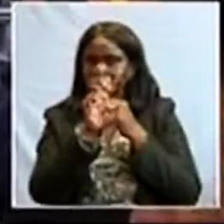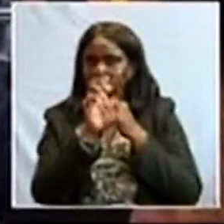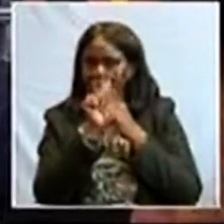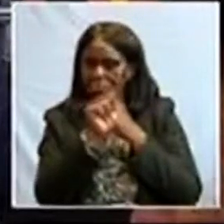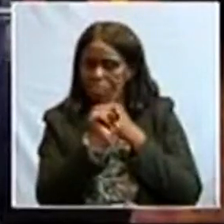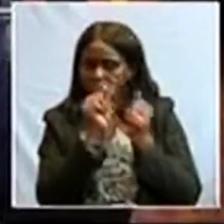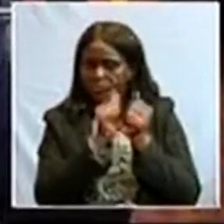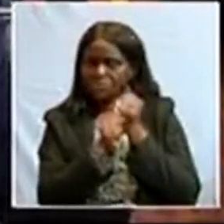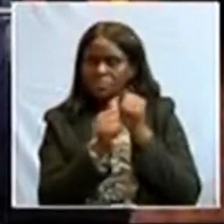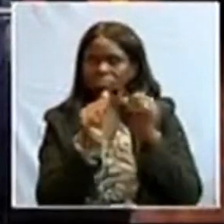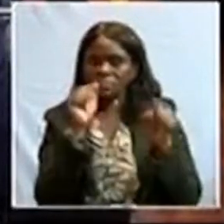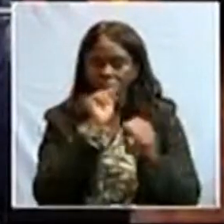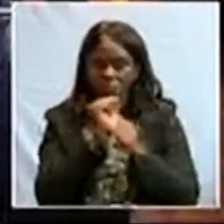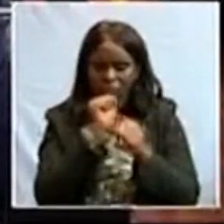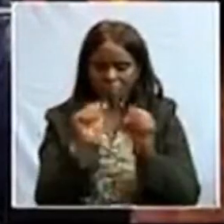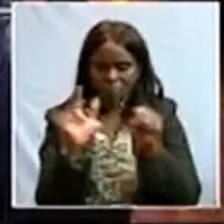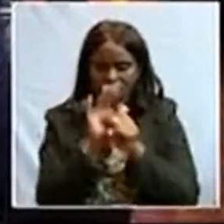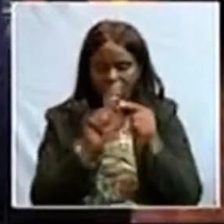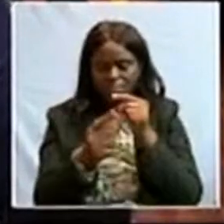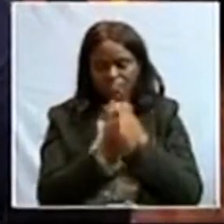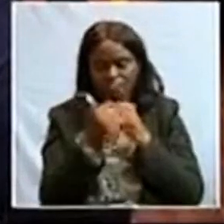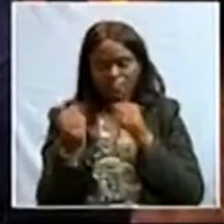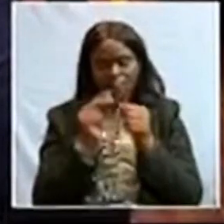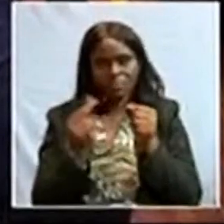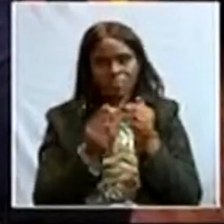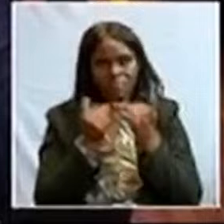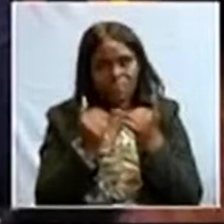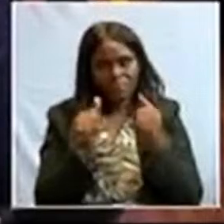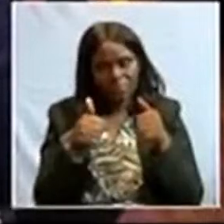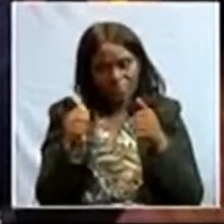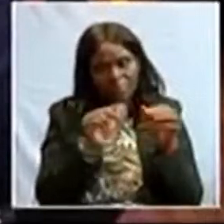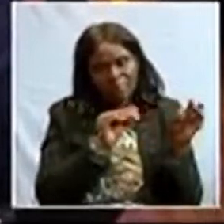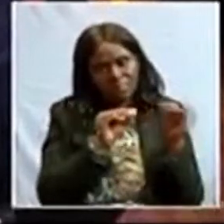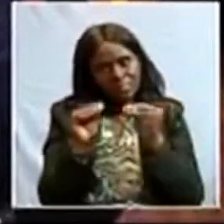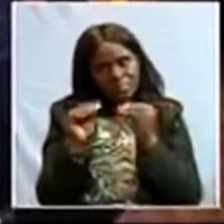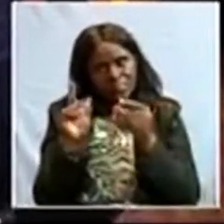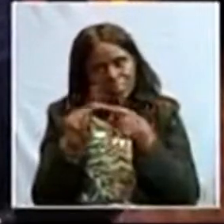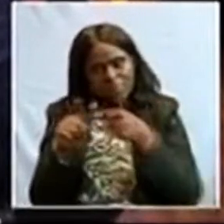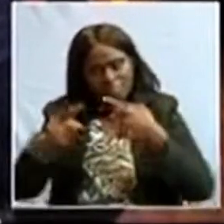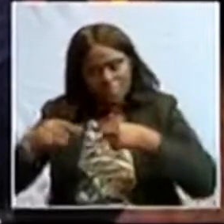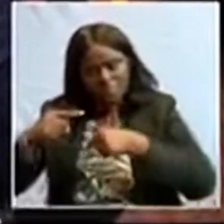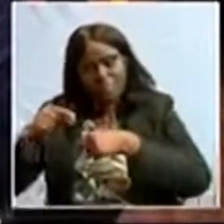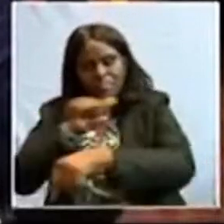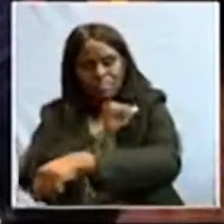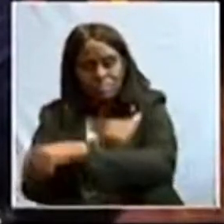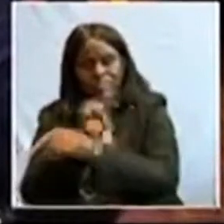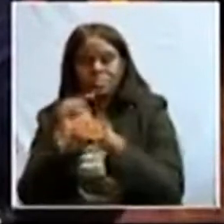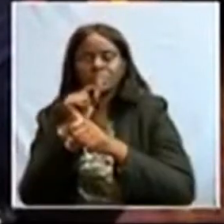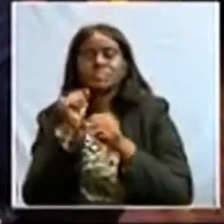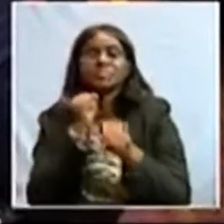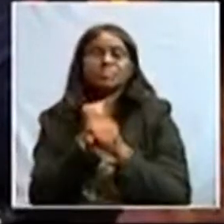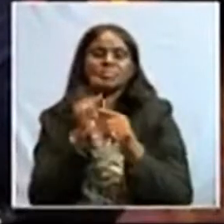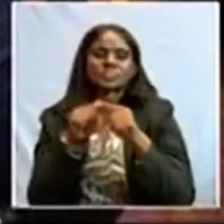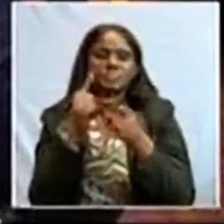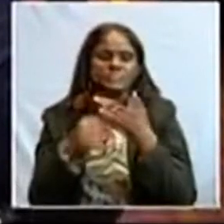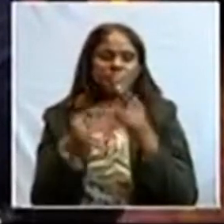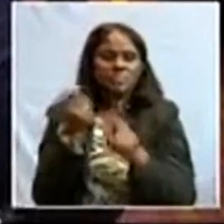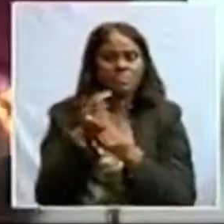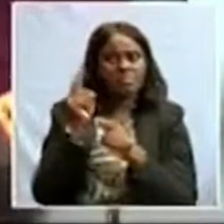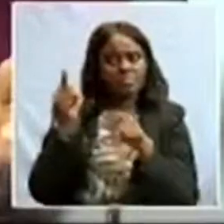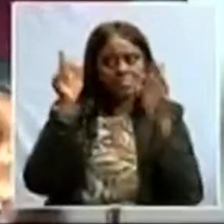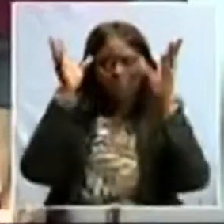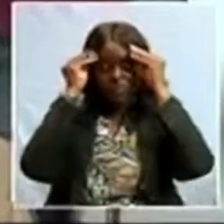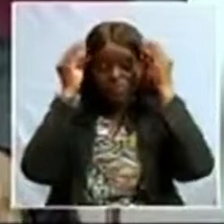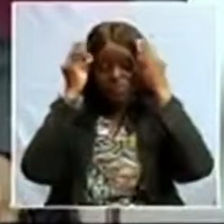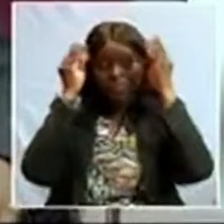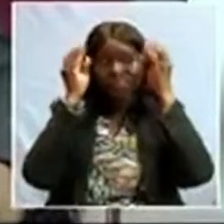was devolved fully. But the rest of us now are moving onto the local authority this year. But from the experience